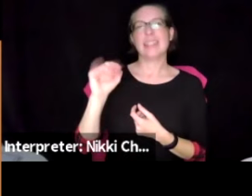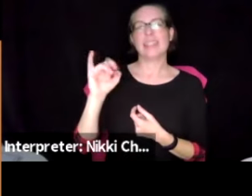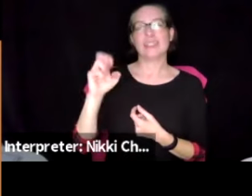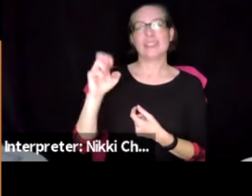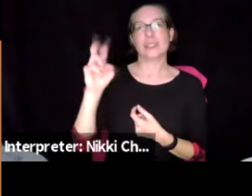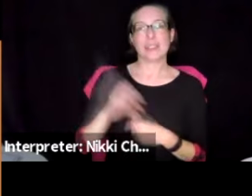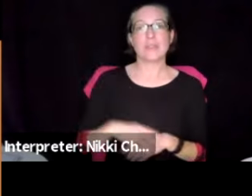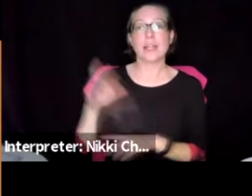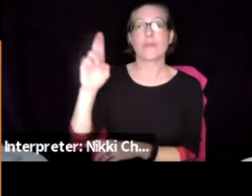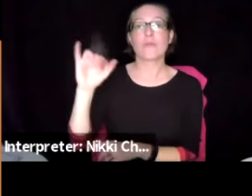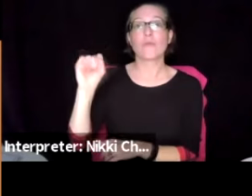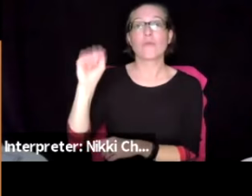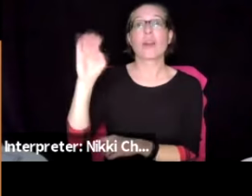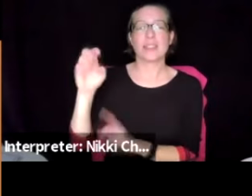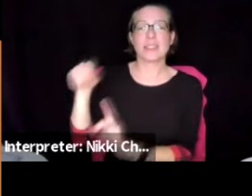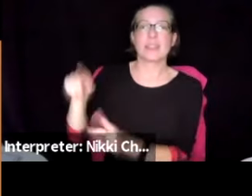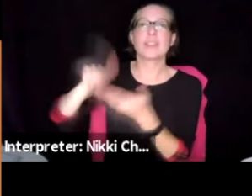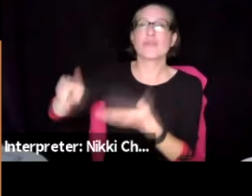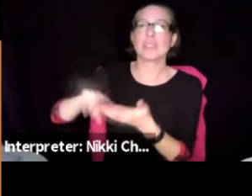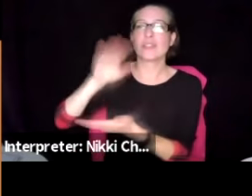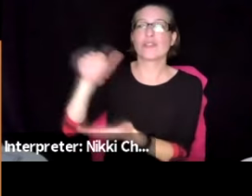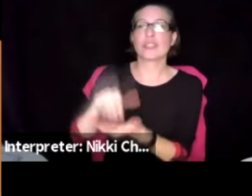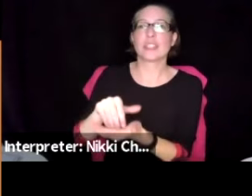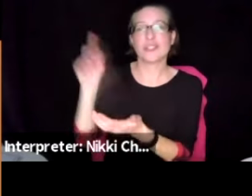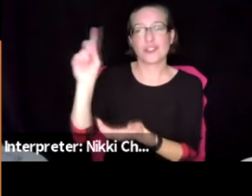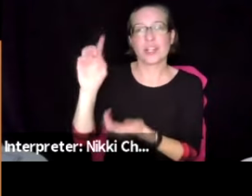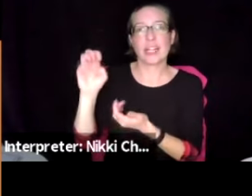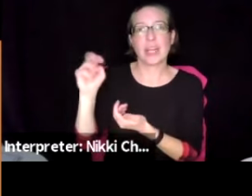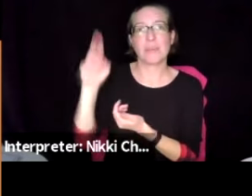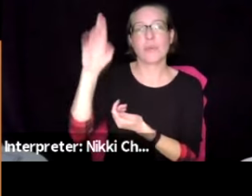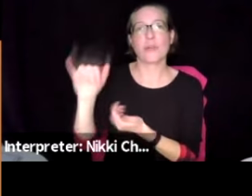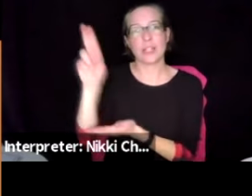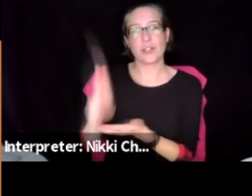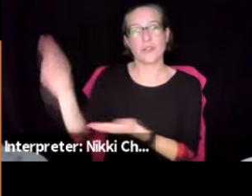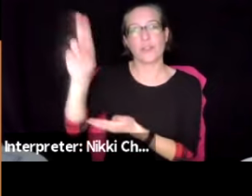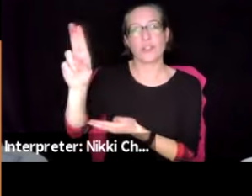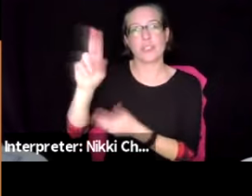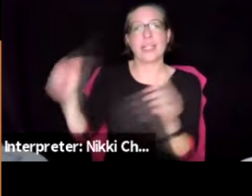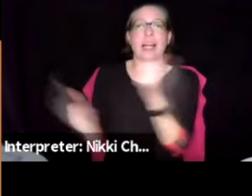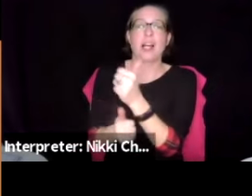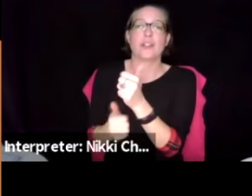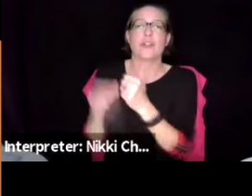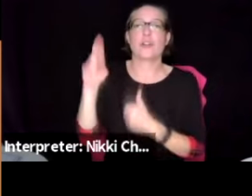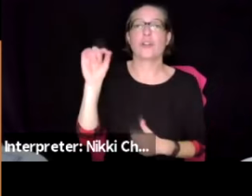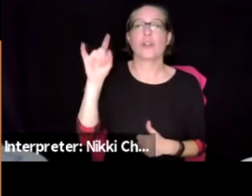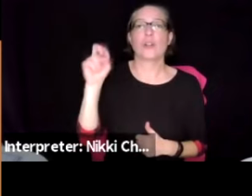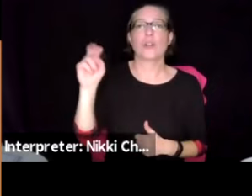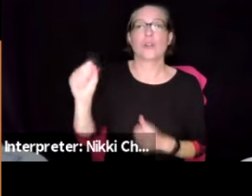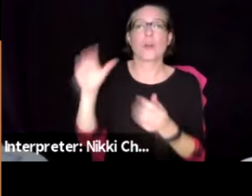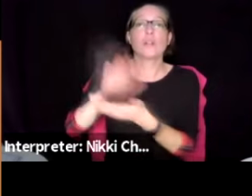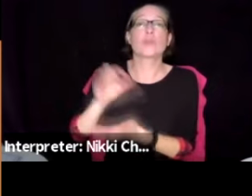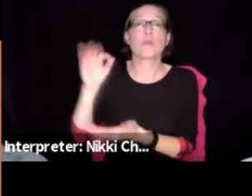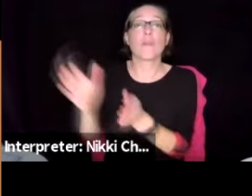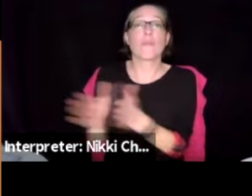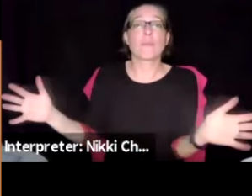RISE is a research center at Emory University's Rollins School of Public Health, and it is focused on sexual and reproductive health